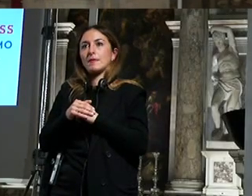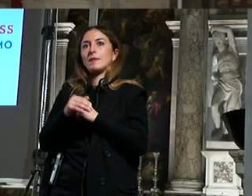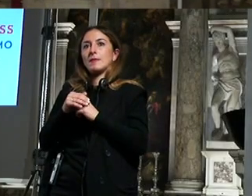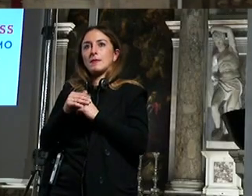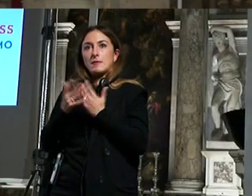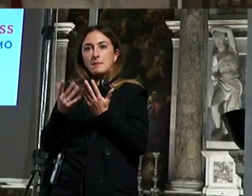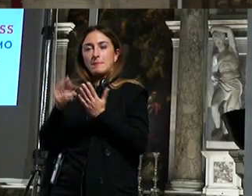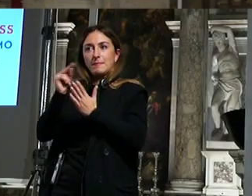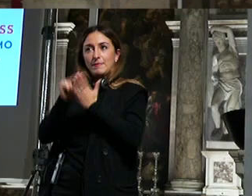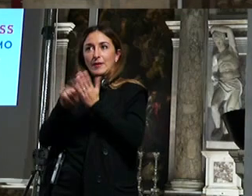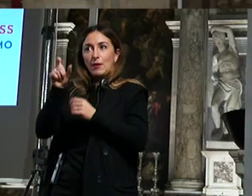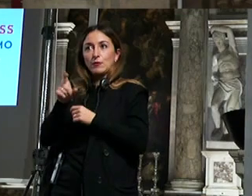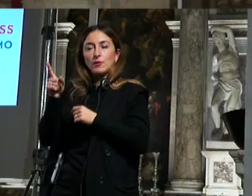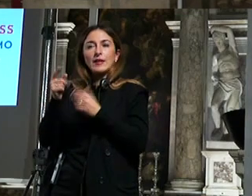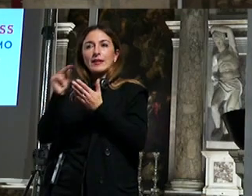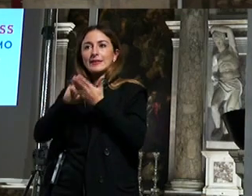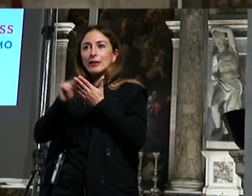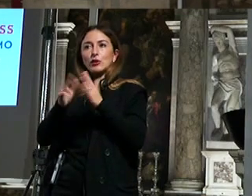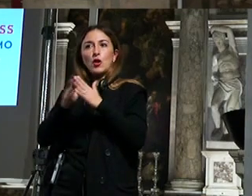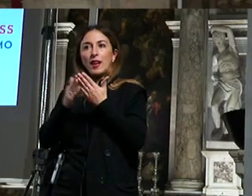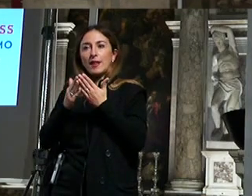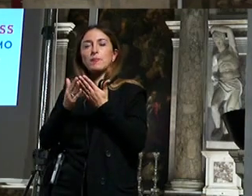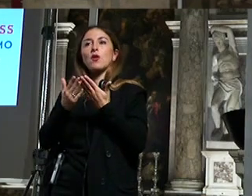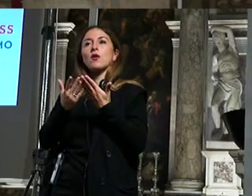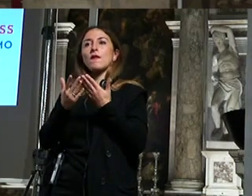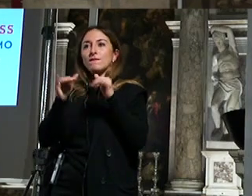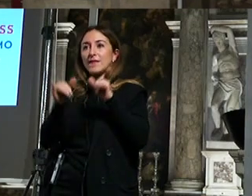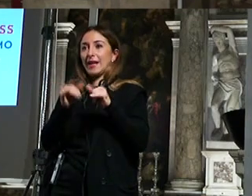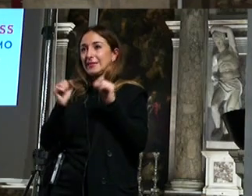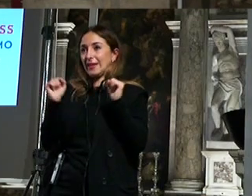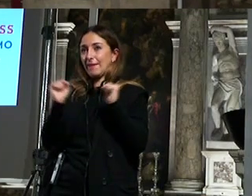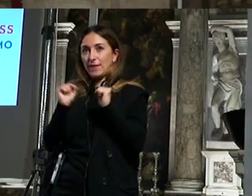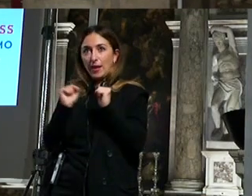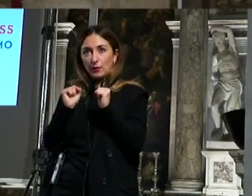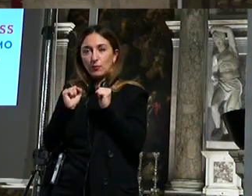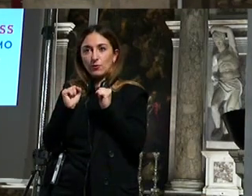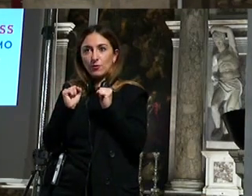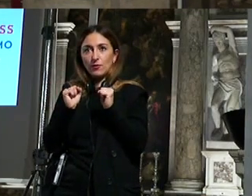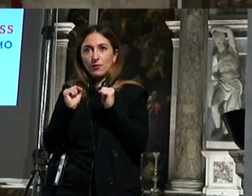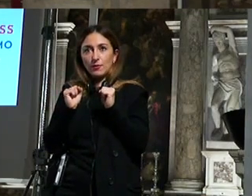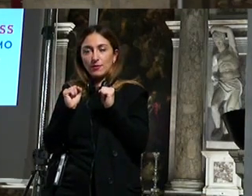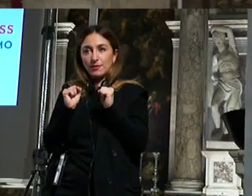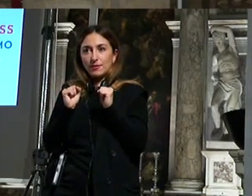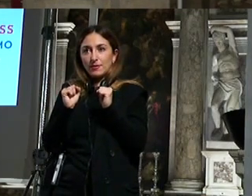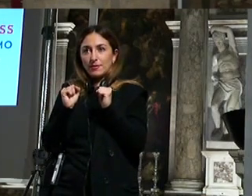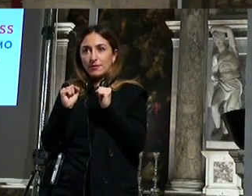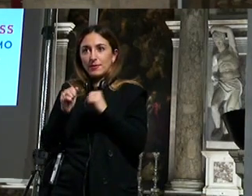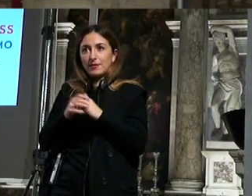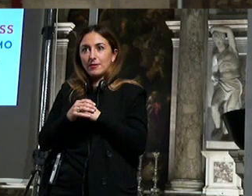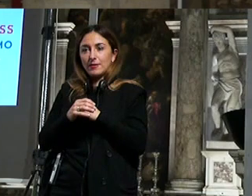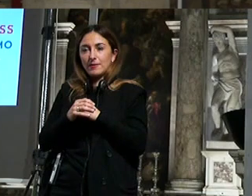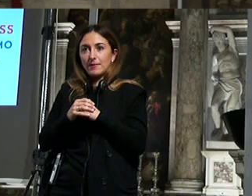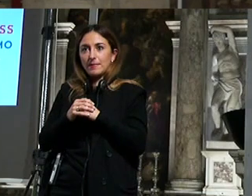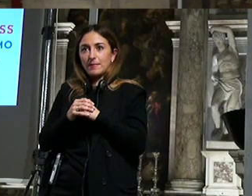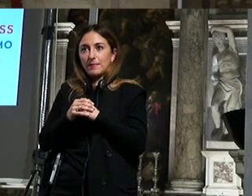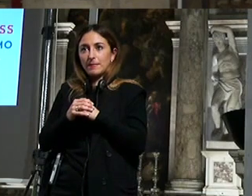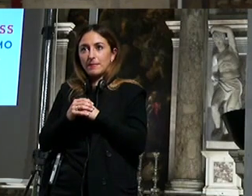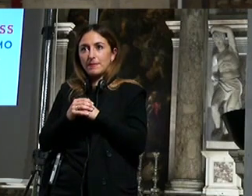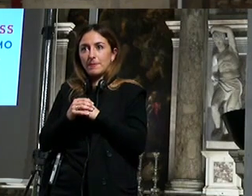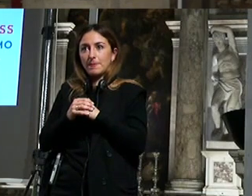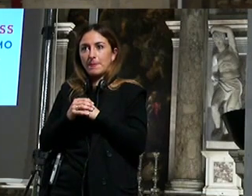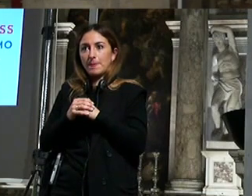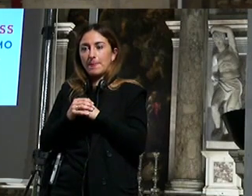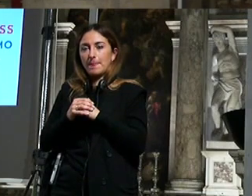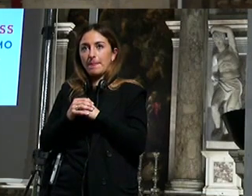winter. So we're not quite in the winter yet, but he would describe going to get a pack of cigarettes and his body making a tunnel through